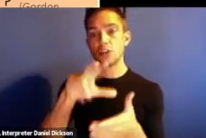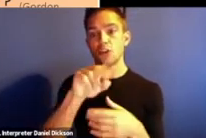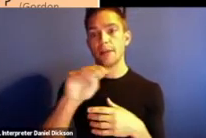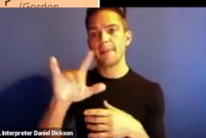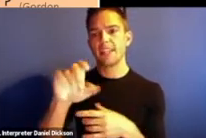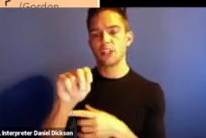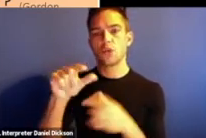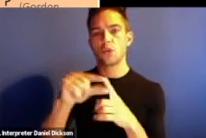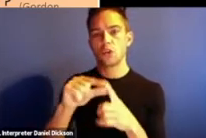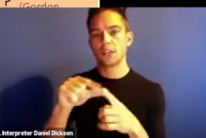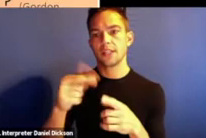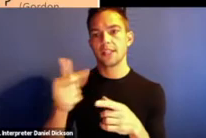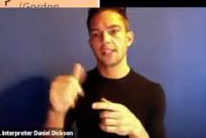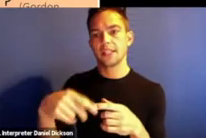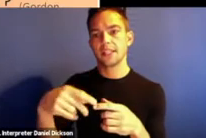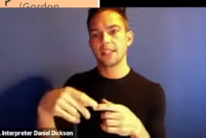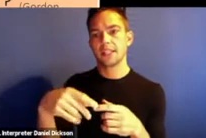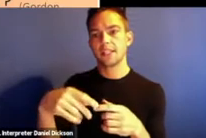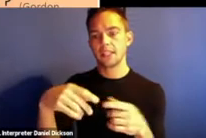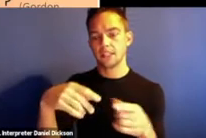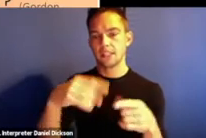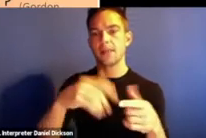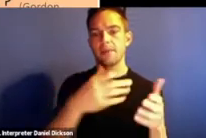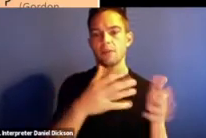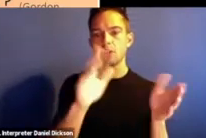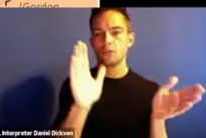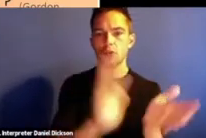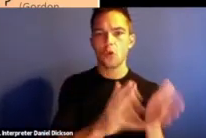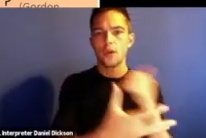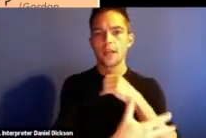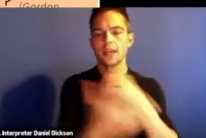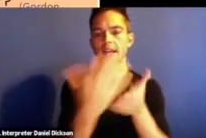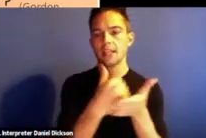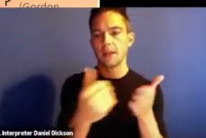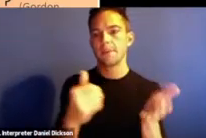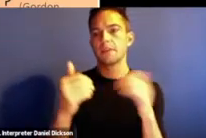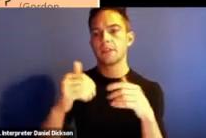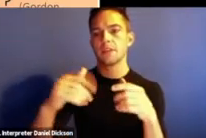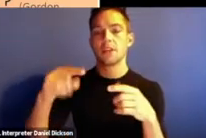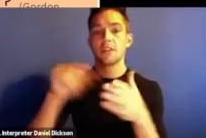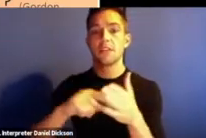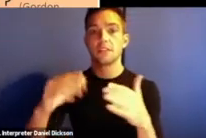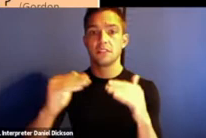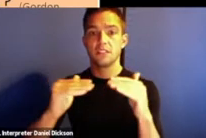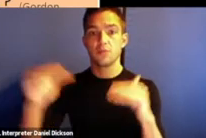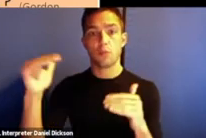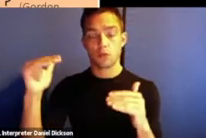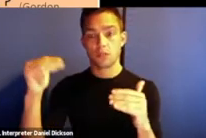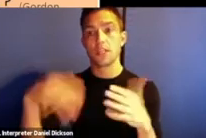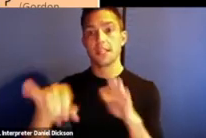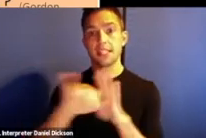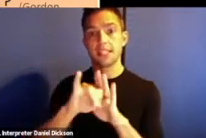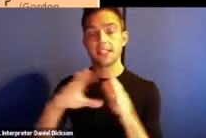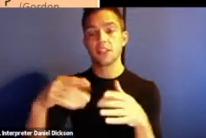low income and middle income children, this question of disproportionality in identification is also being refuted